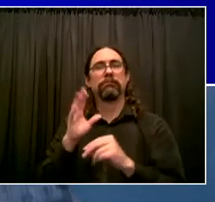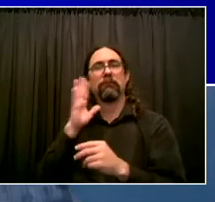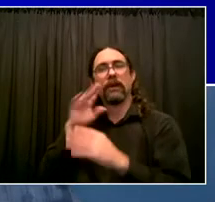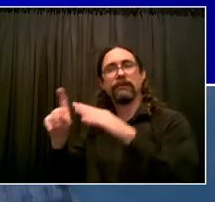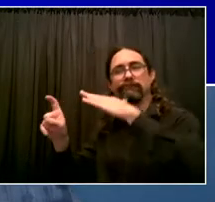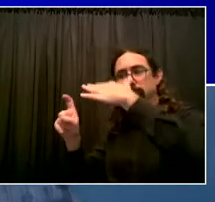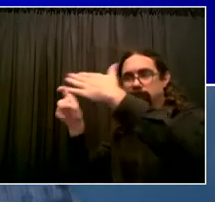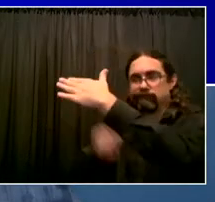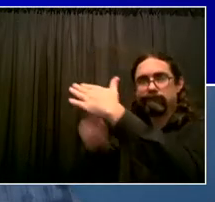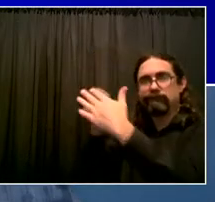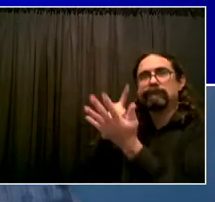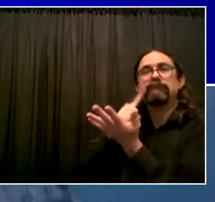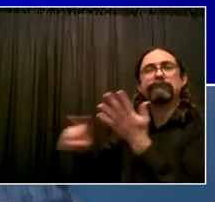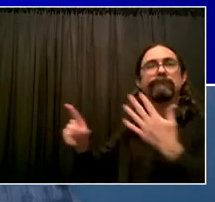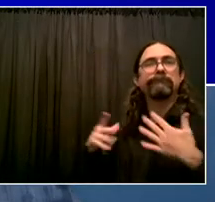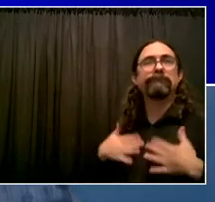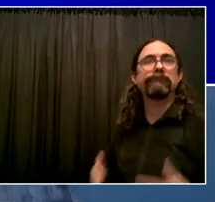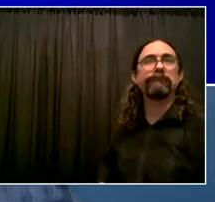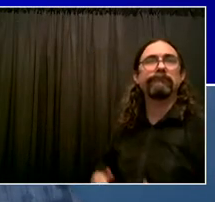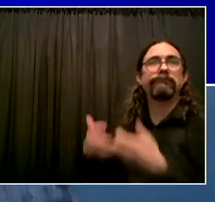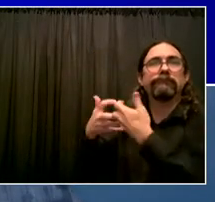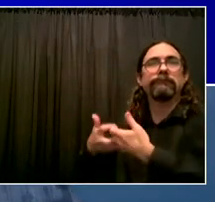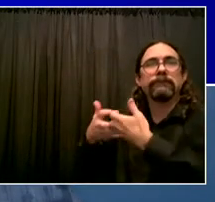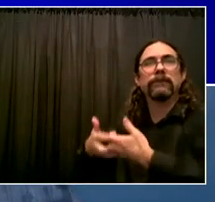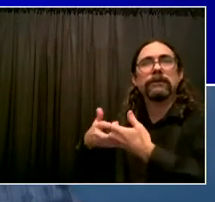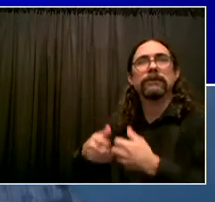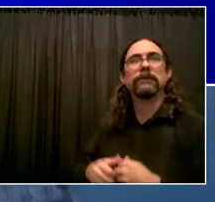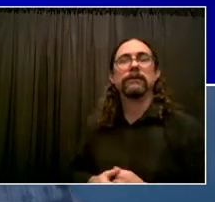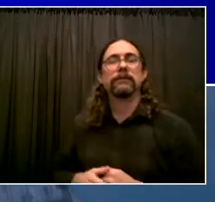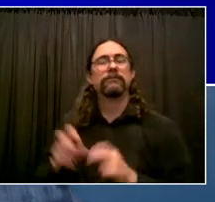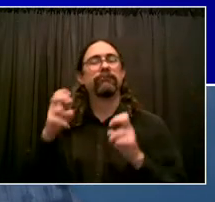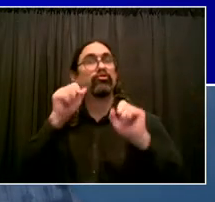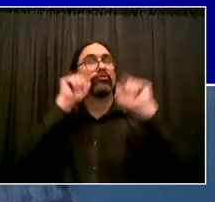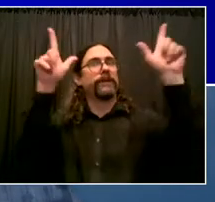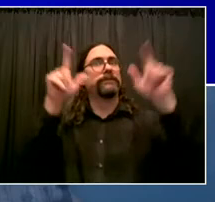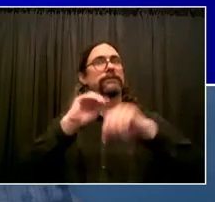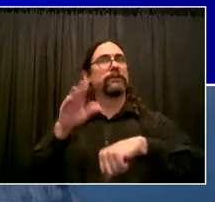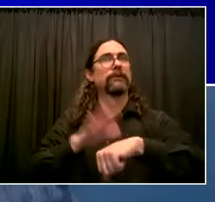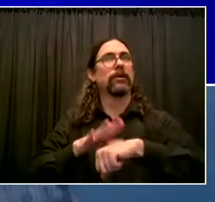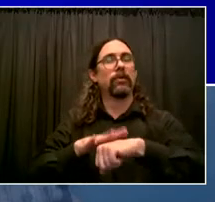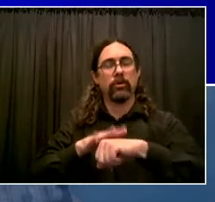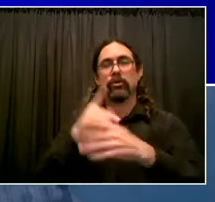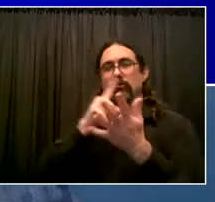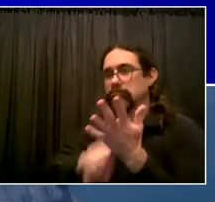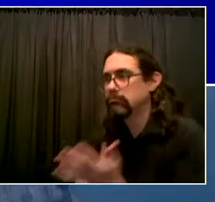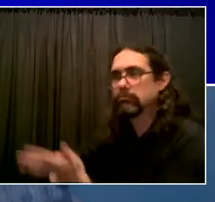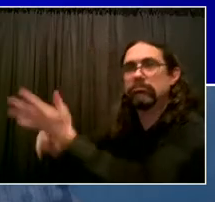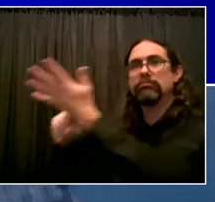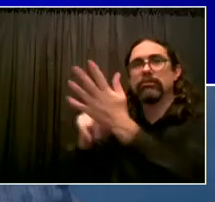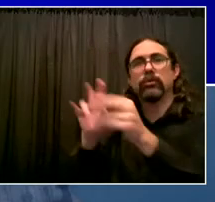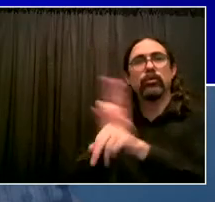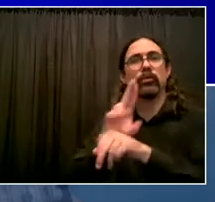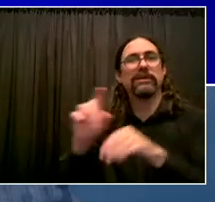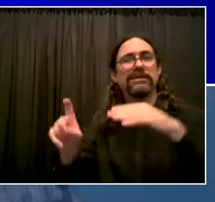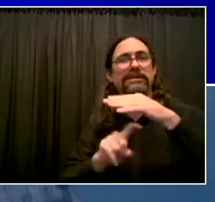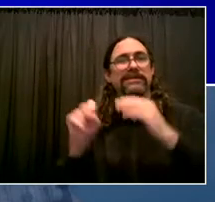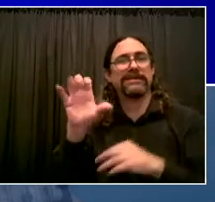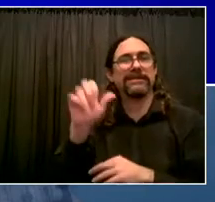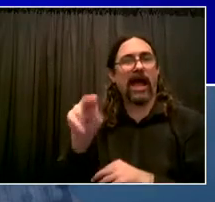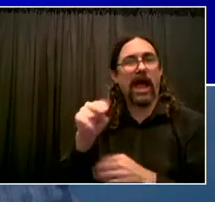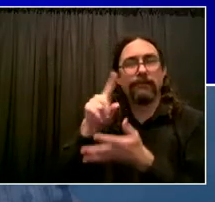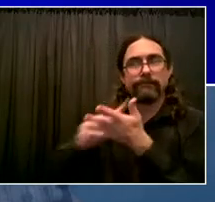also going to be dedicating some of our neighborhood coordination officers and youth coordination officers from the NYPD to be